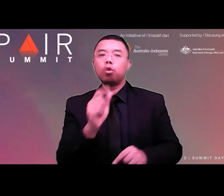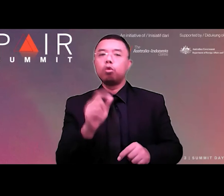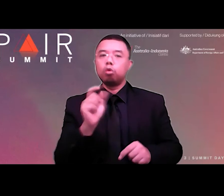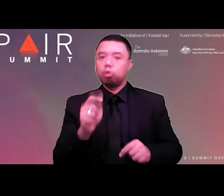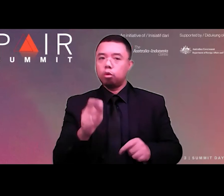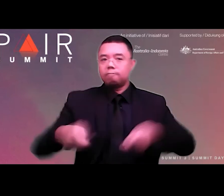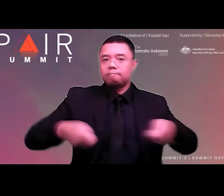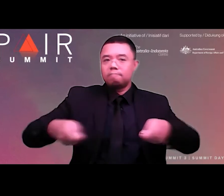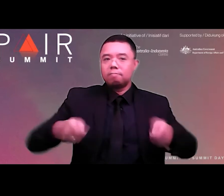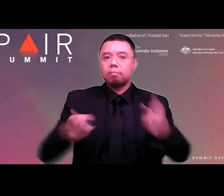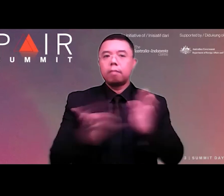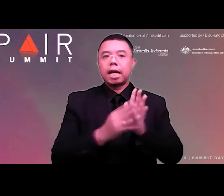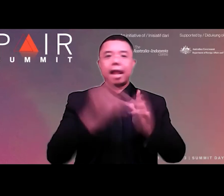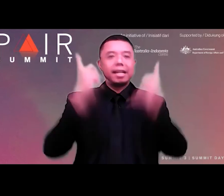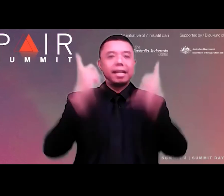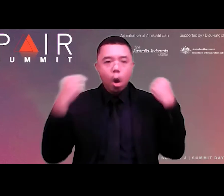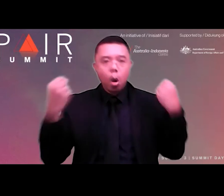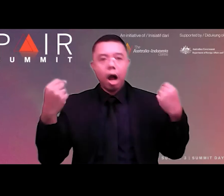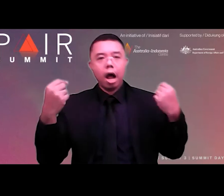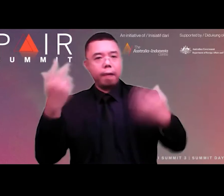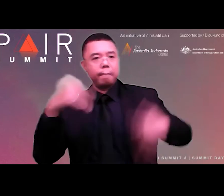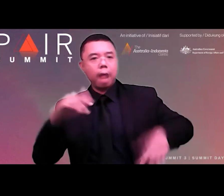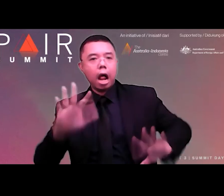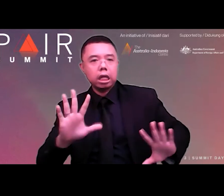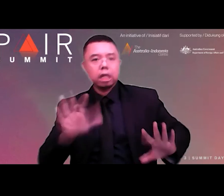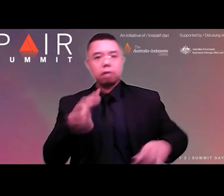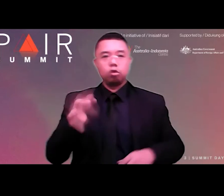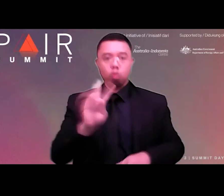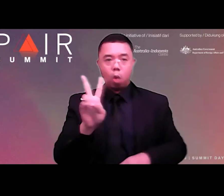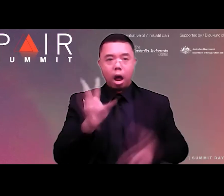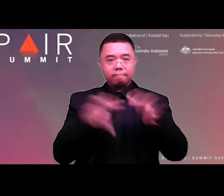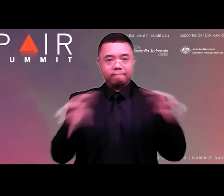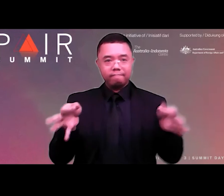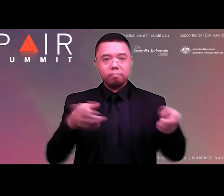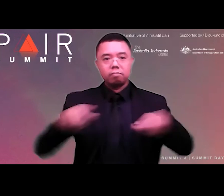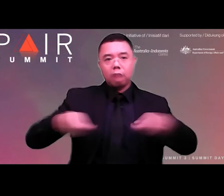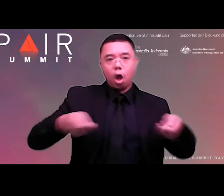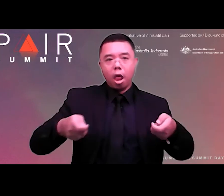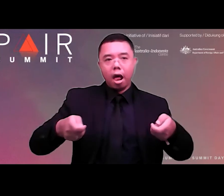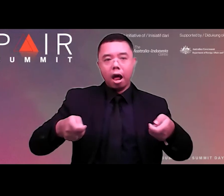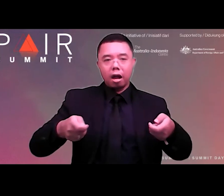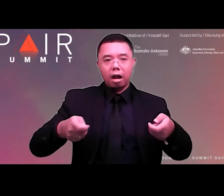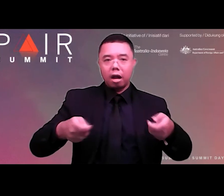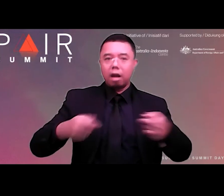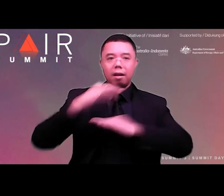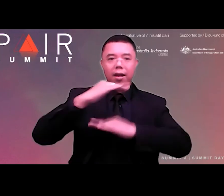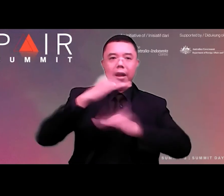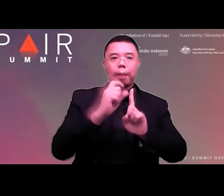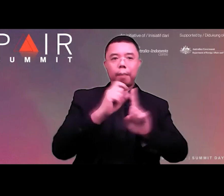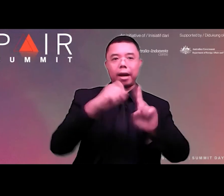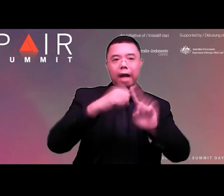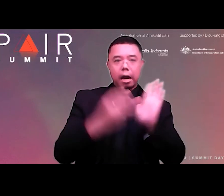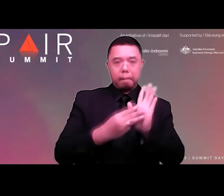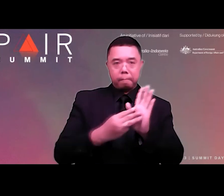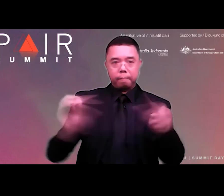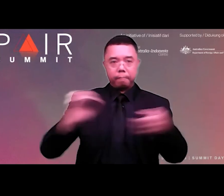managing the various restrictions imposed. So, and working along with Ministry of Health, we were asked to support